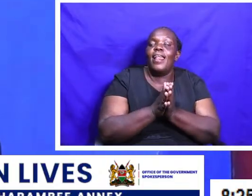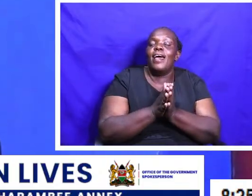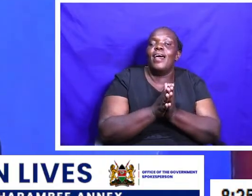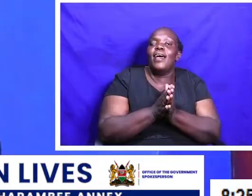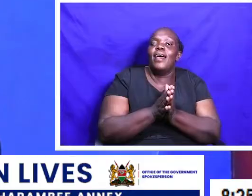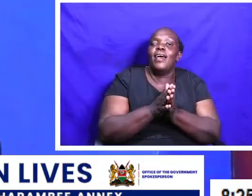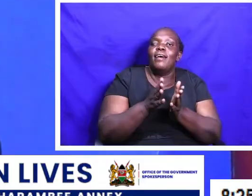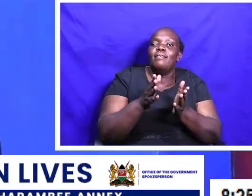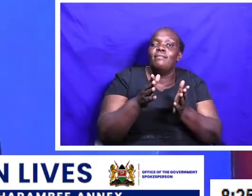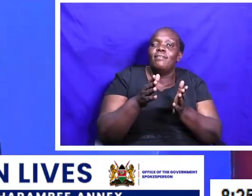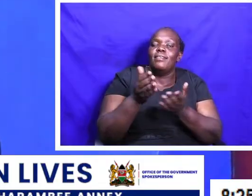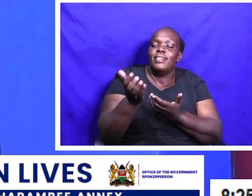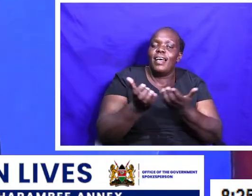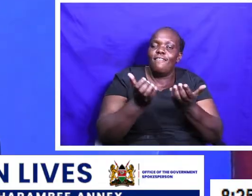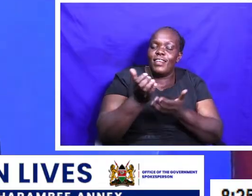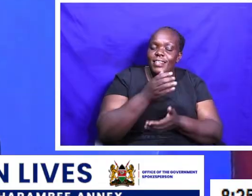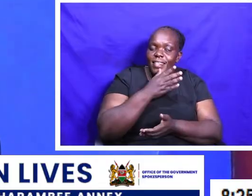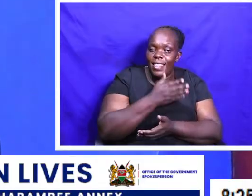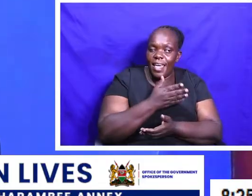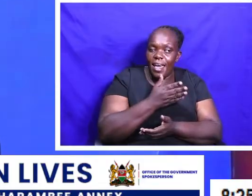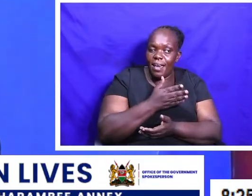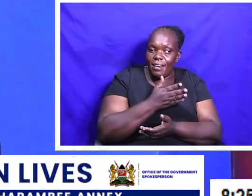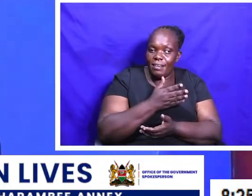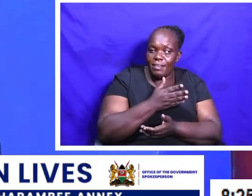Starbucks, the Boda Boda and Starbucks program,